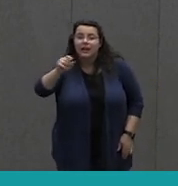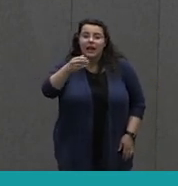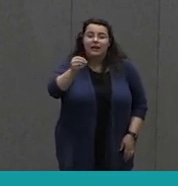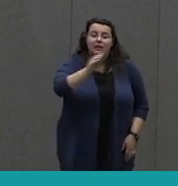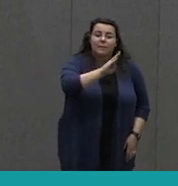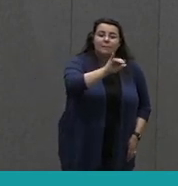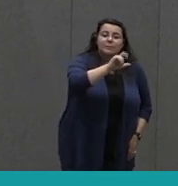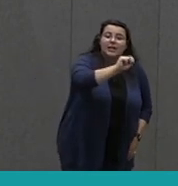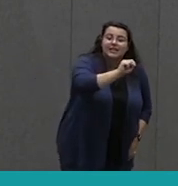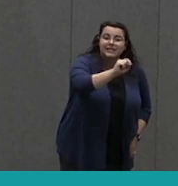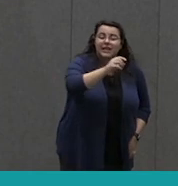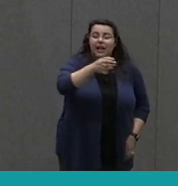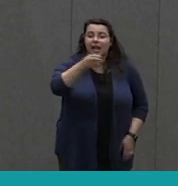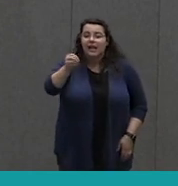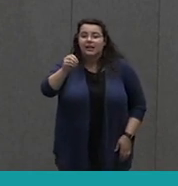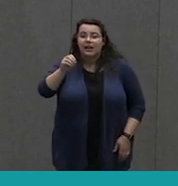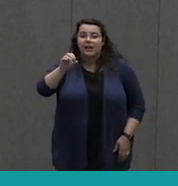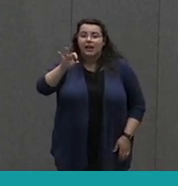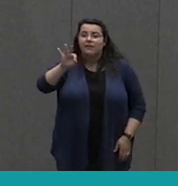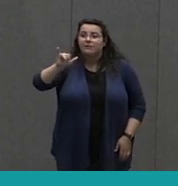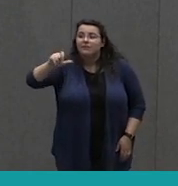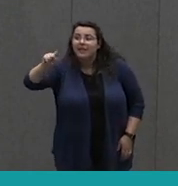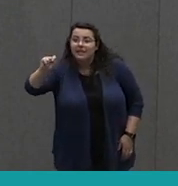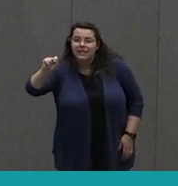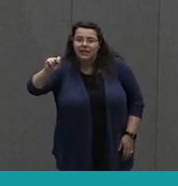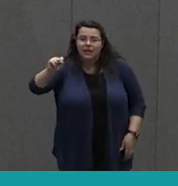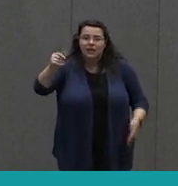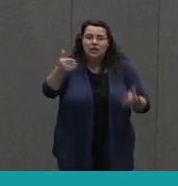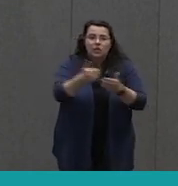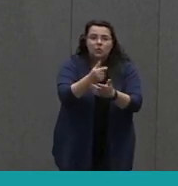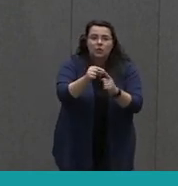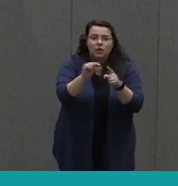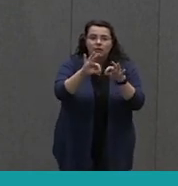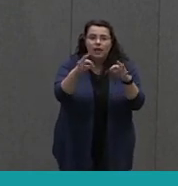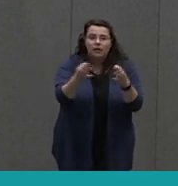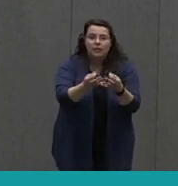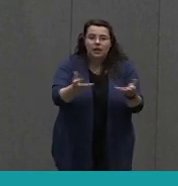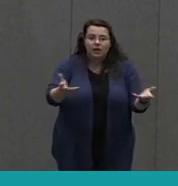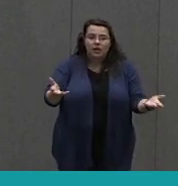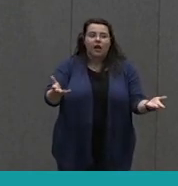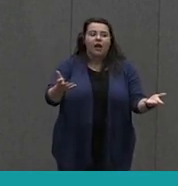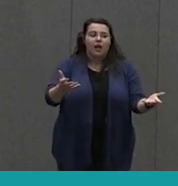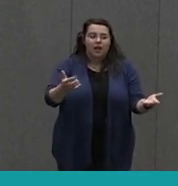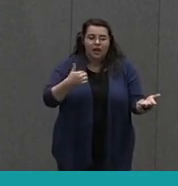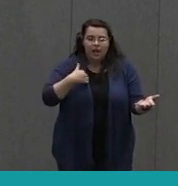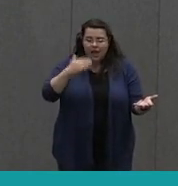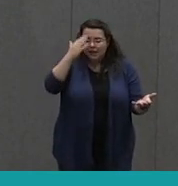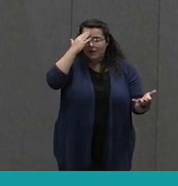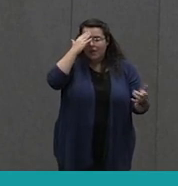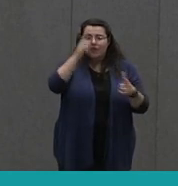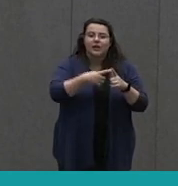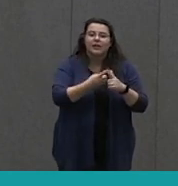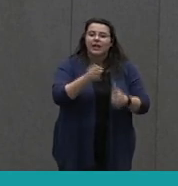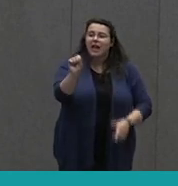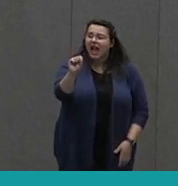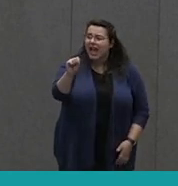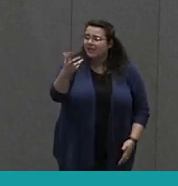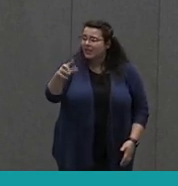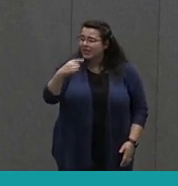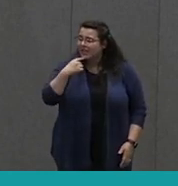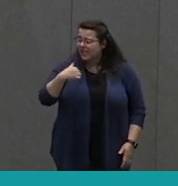the middle. We just changed the word. Let's tap out this new word that